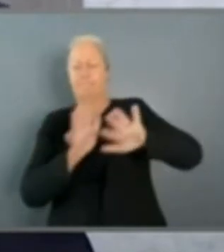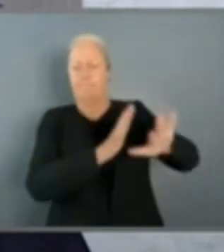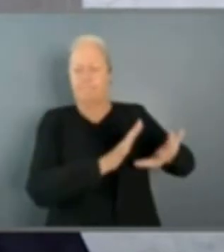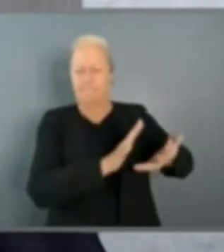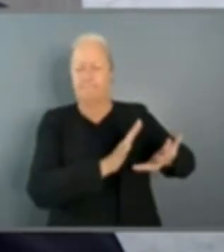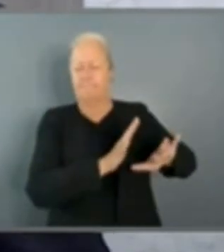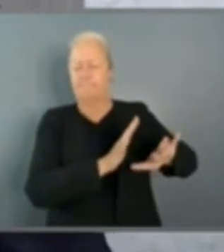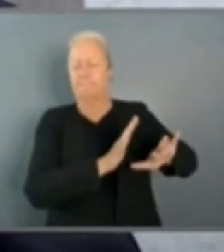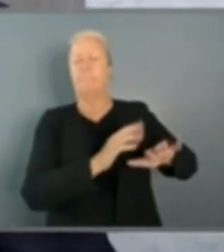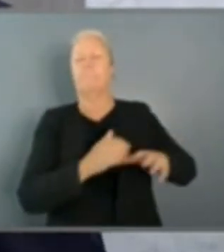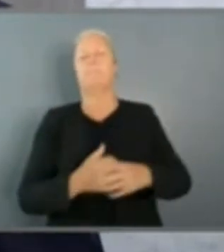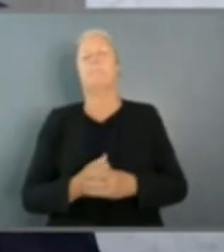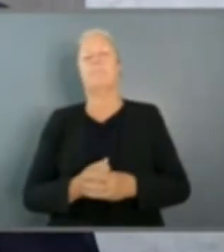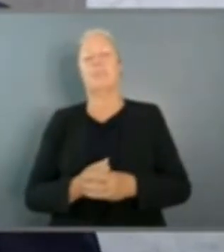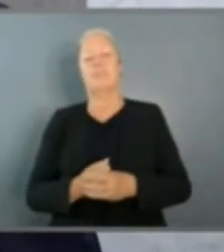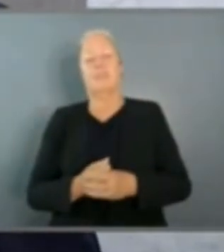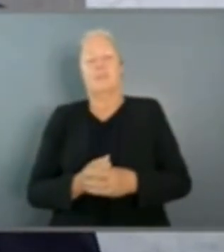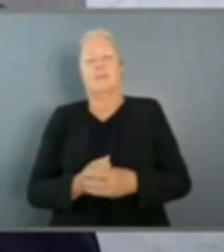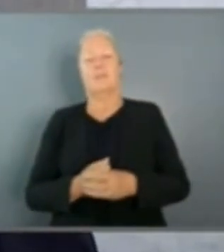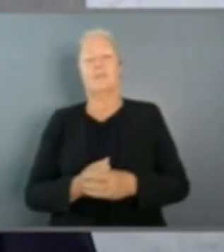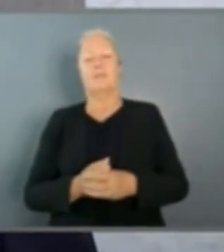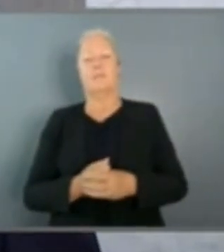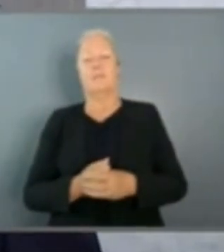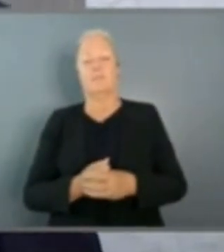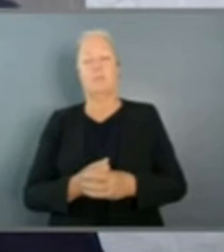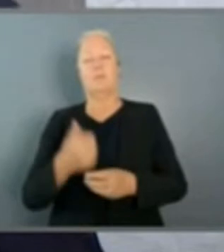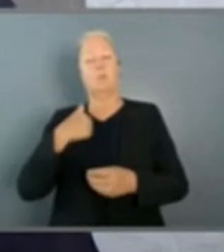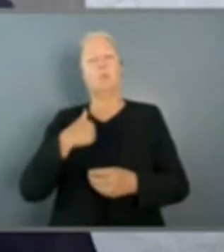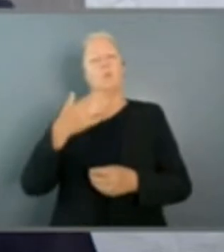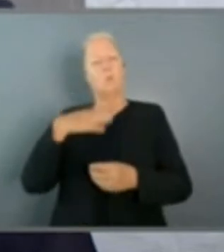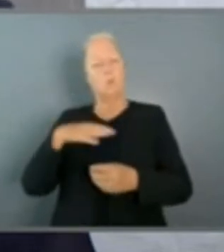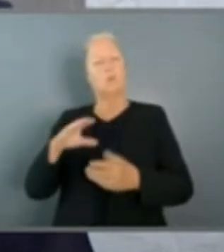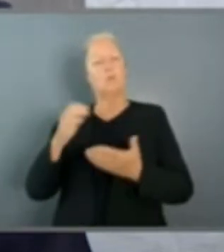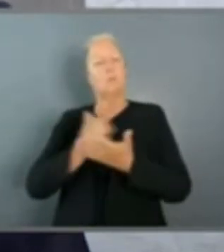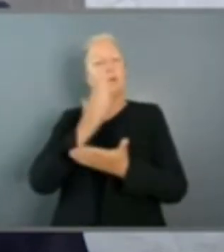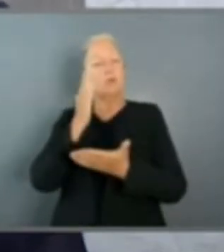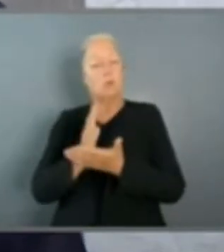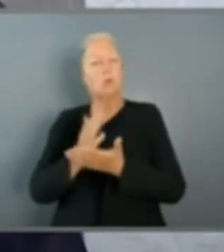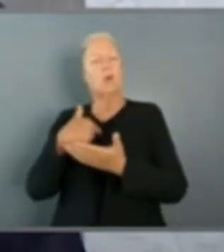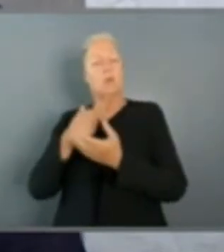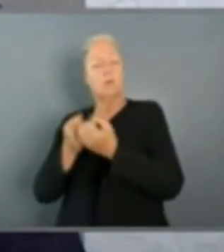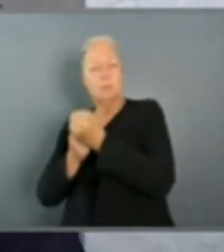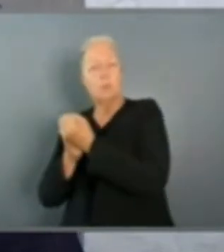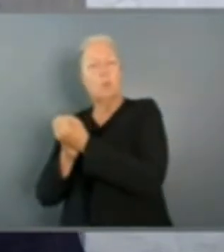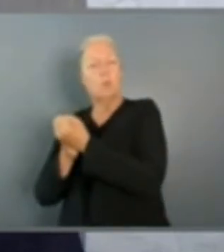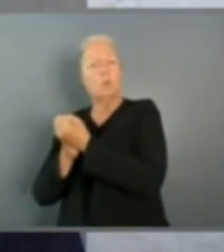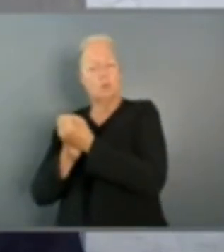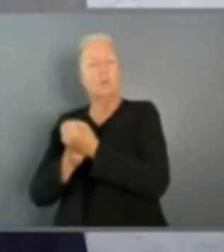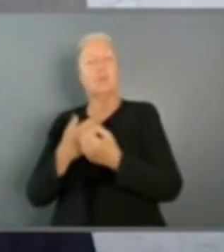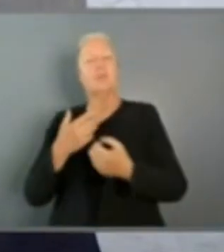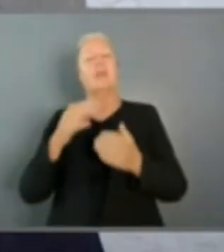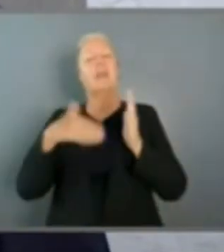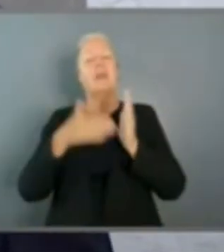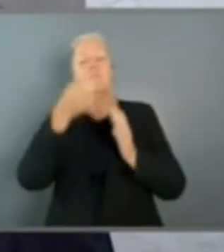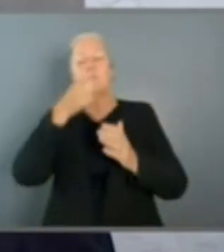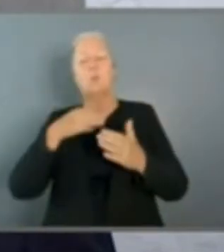But it is incidental to the support, because we have been working on this now for some days and we've been seeing the escalation in the case